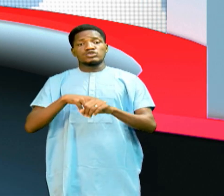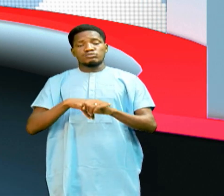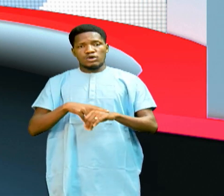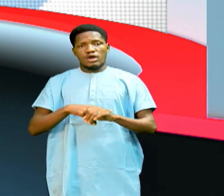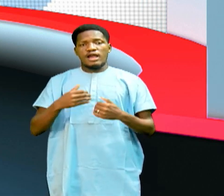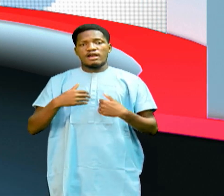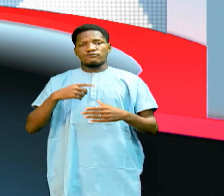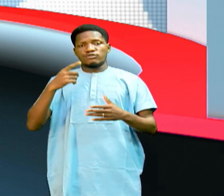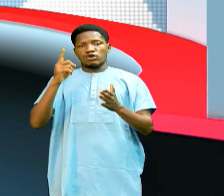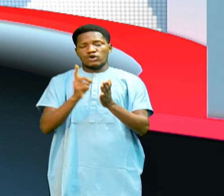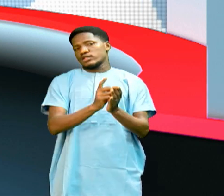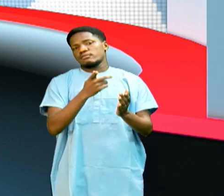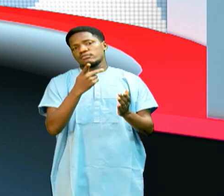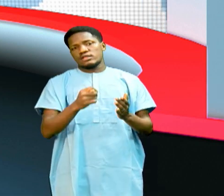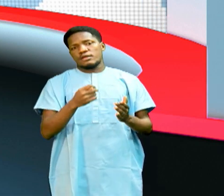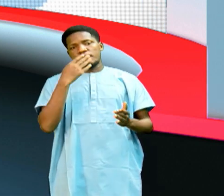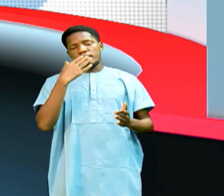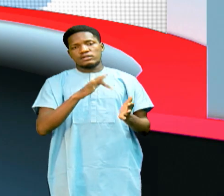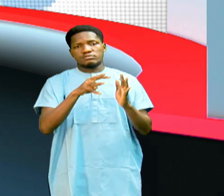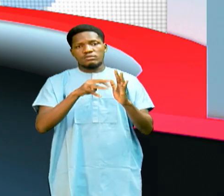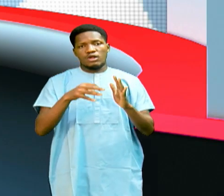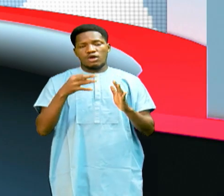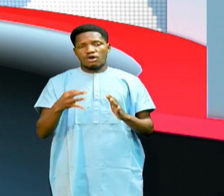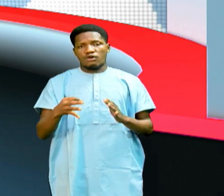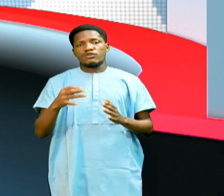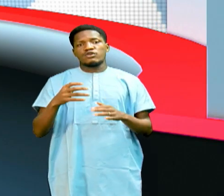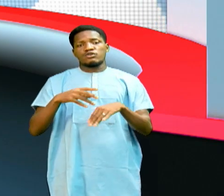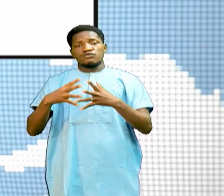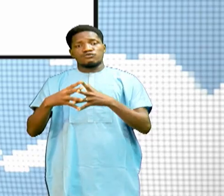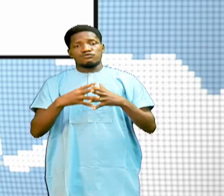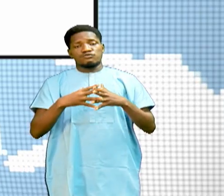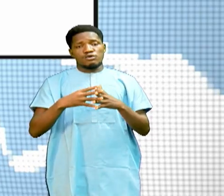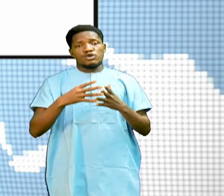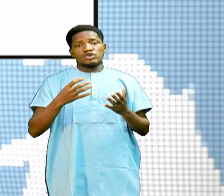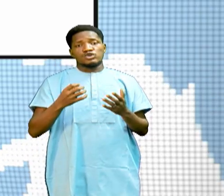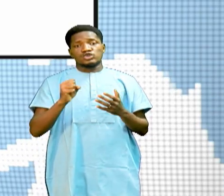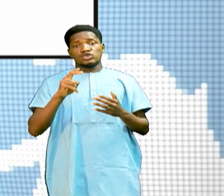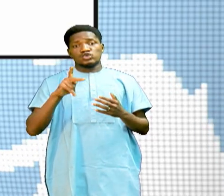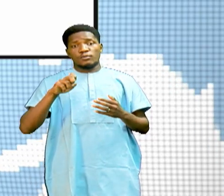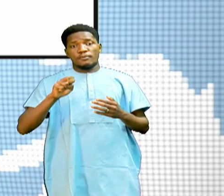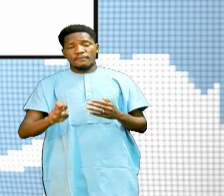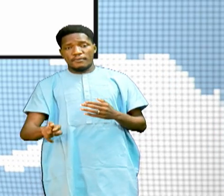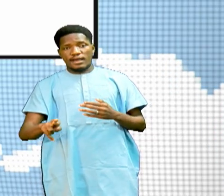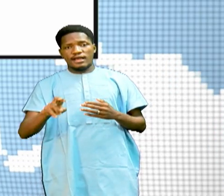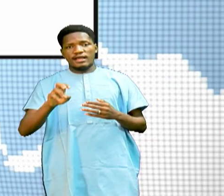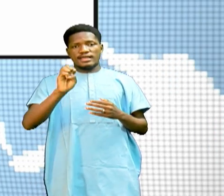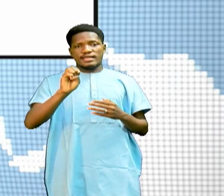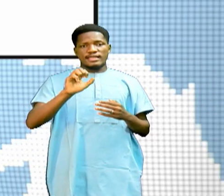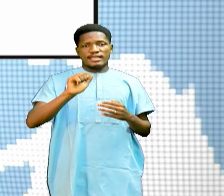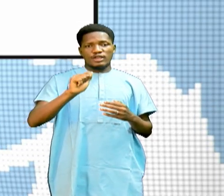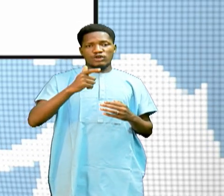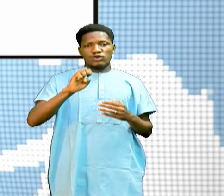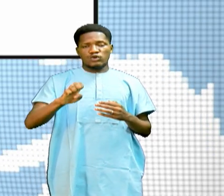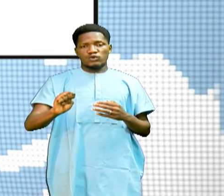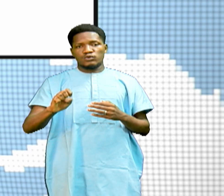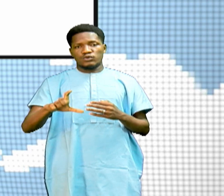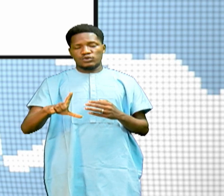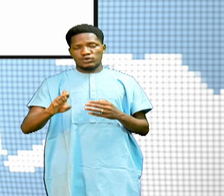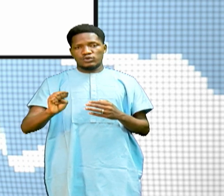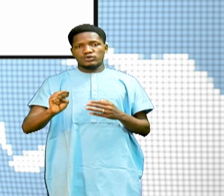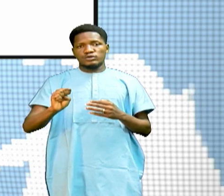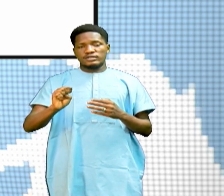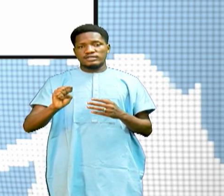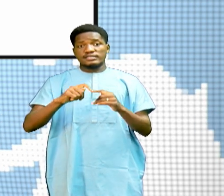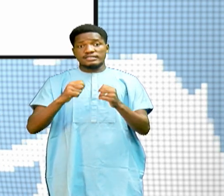Libya ahead of Tuesday's AFCON qualifiers in Benghazi. Kabiru, in a statement, notes that the lives of persons